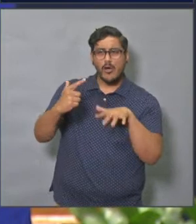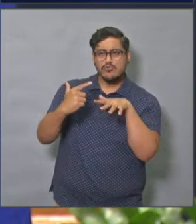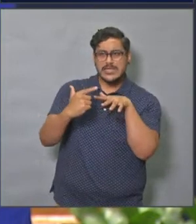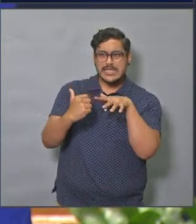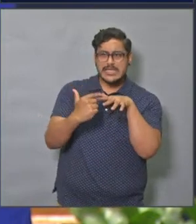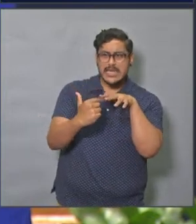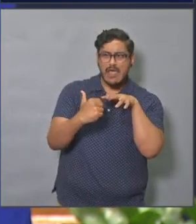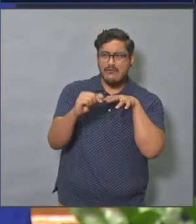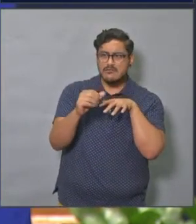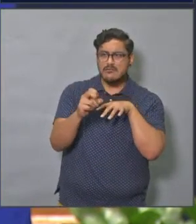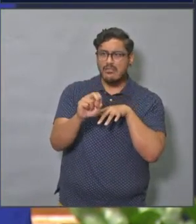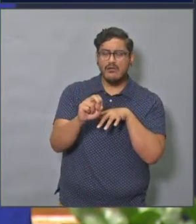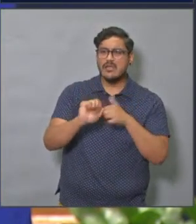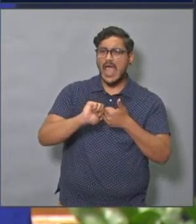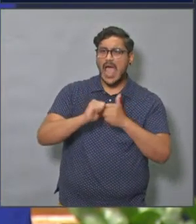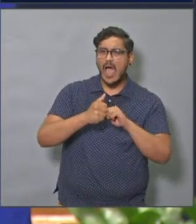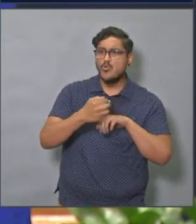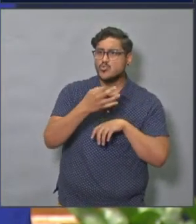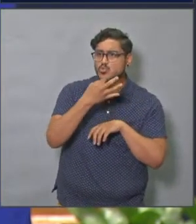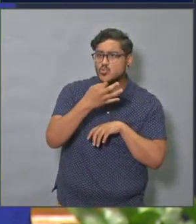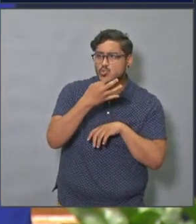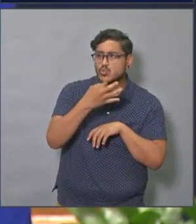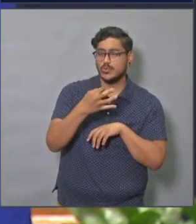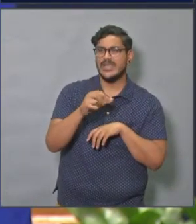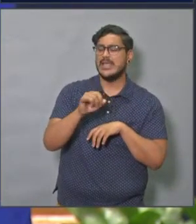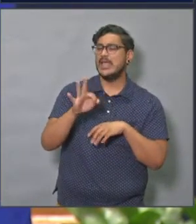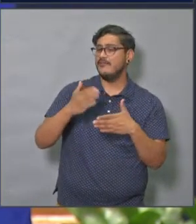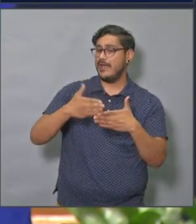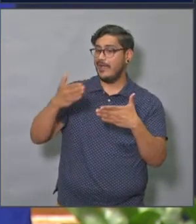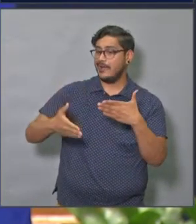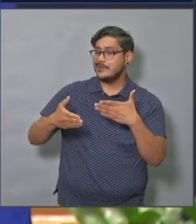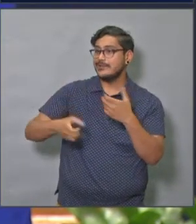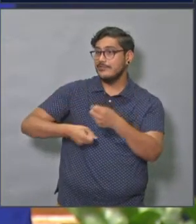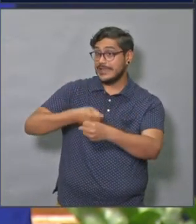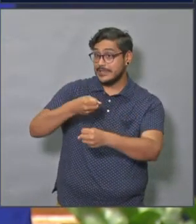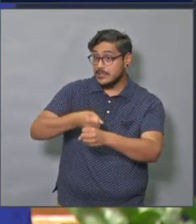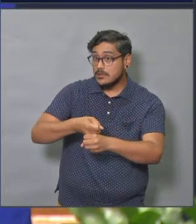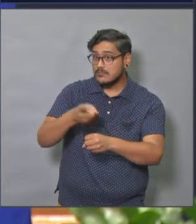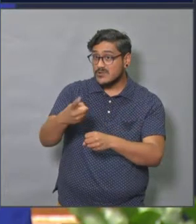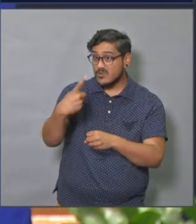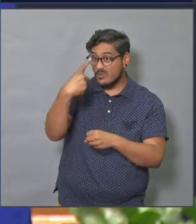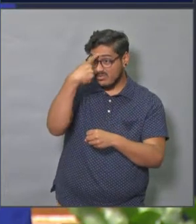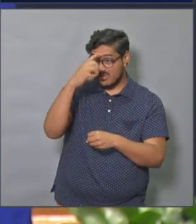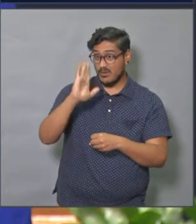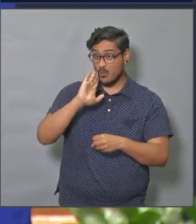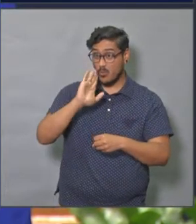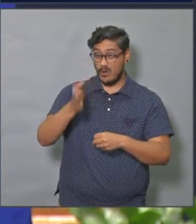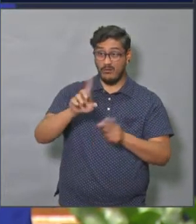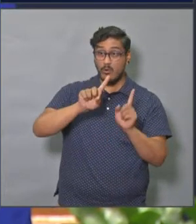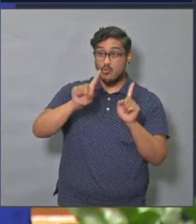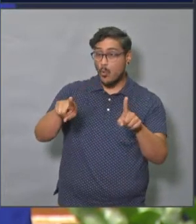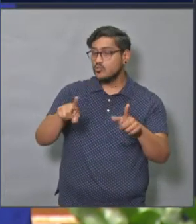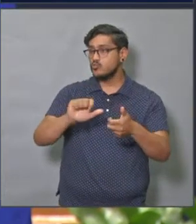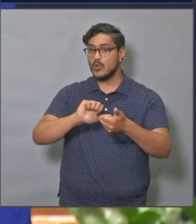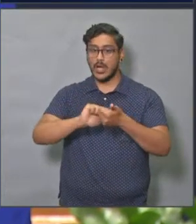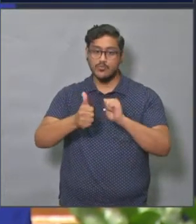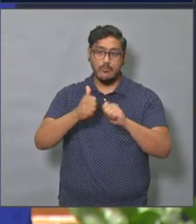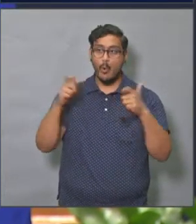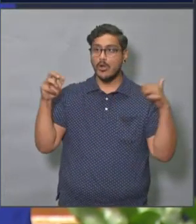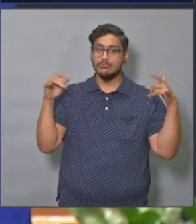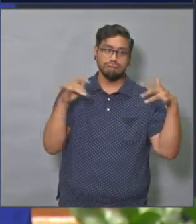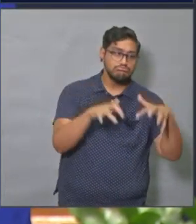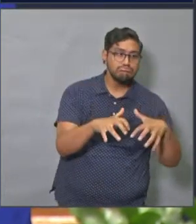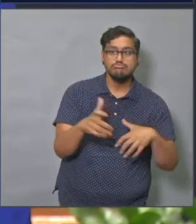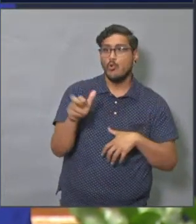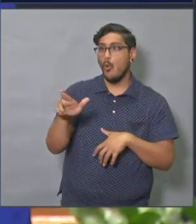hear if it did. And how soon, if before the end of the year, do you think we will be able to attend a sporting event or a concert